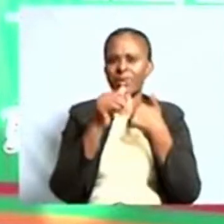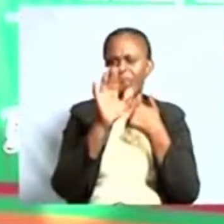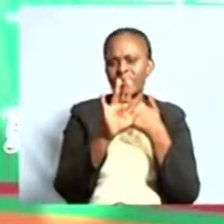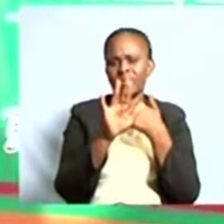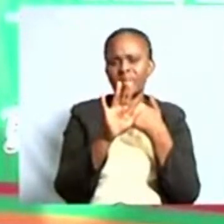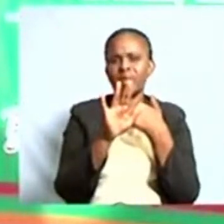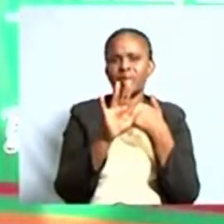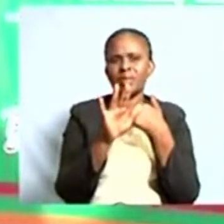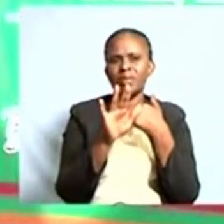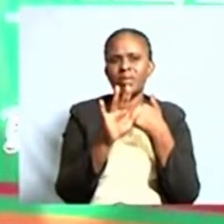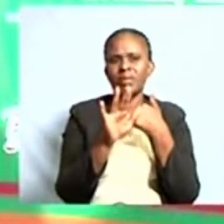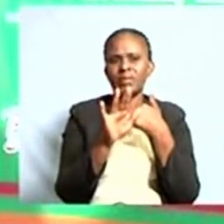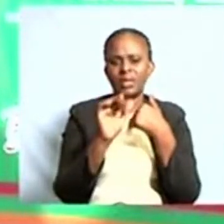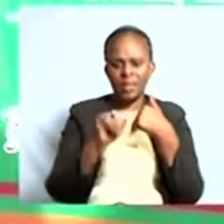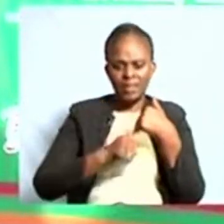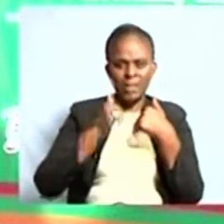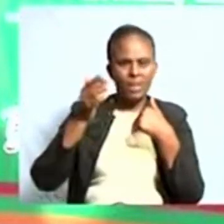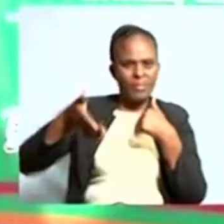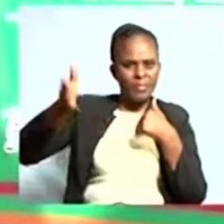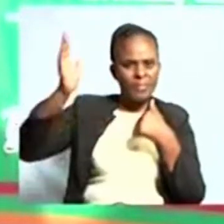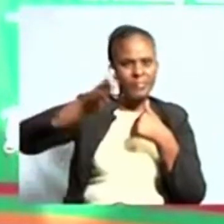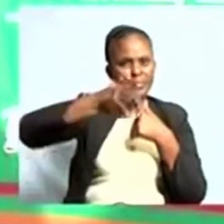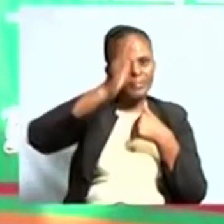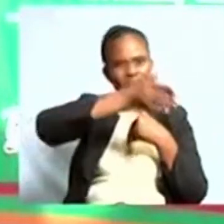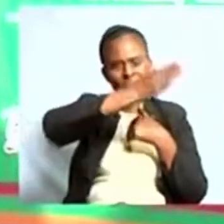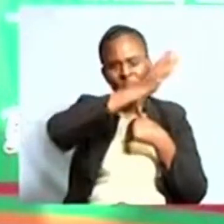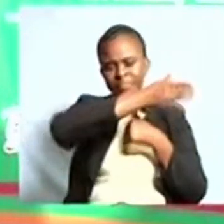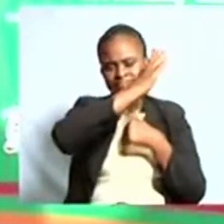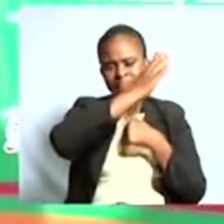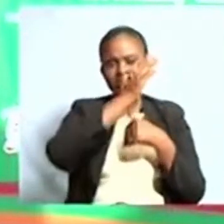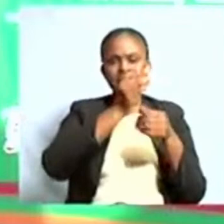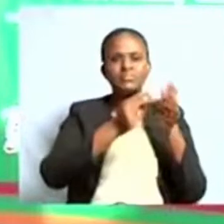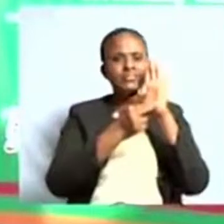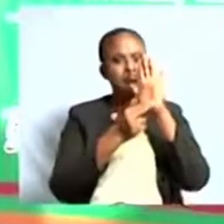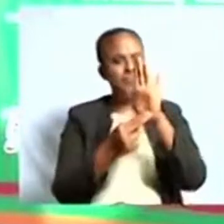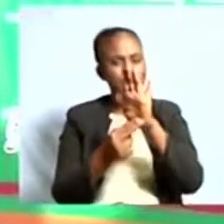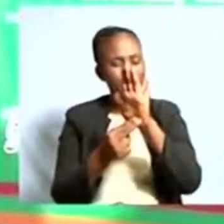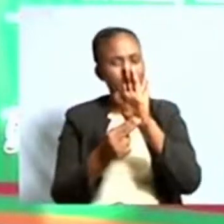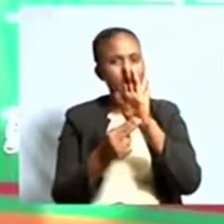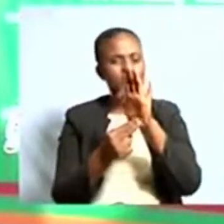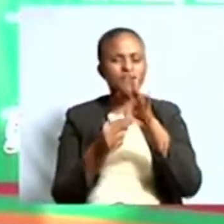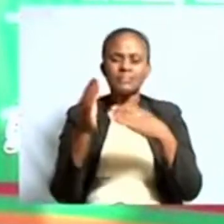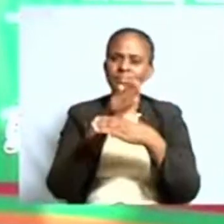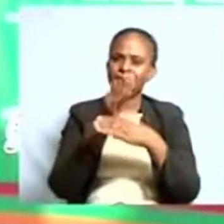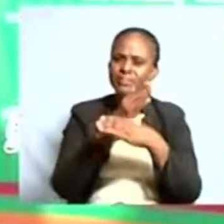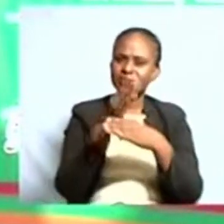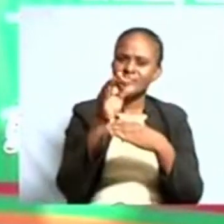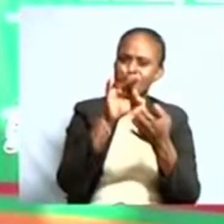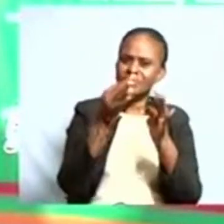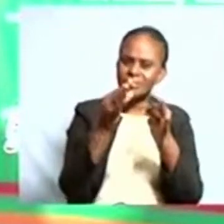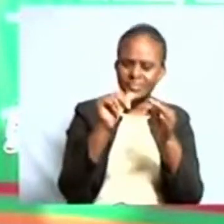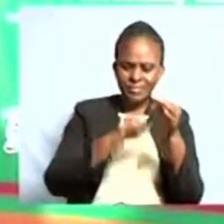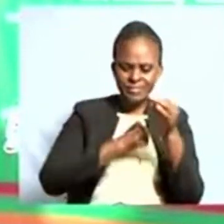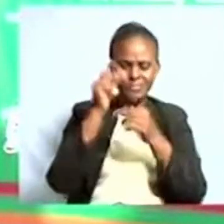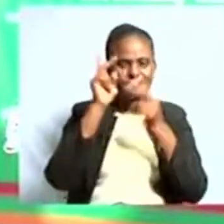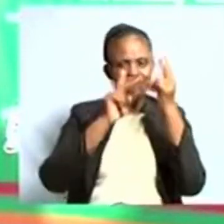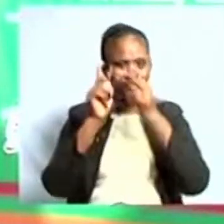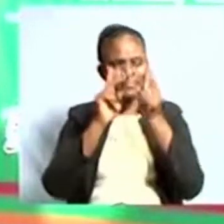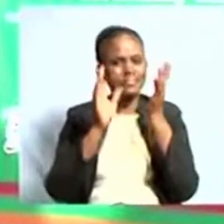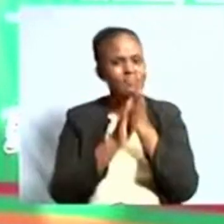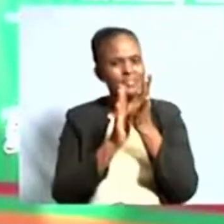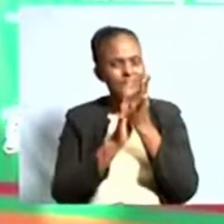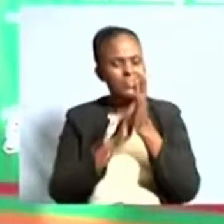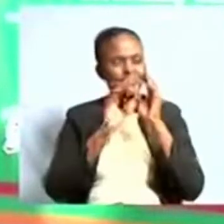we've been we usually go to the show, trade fairs. We visit schools just